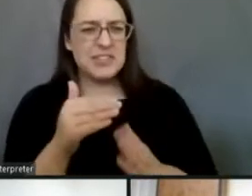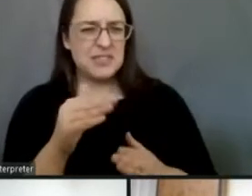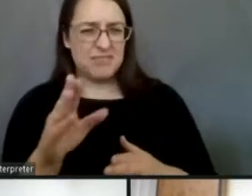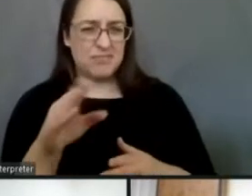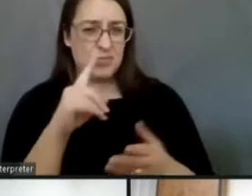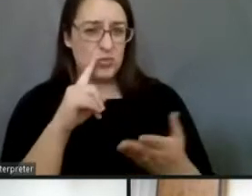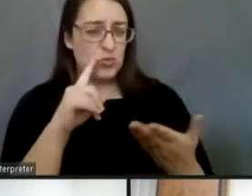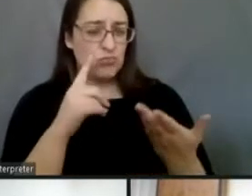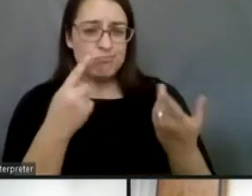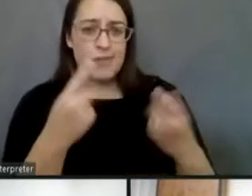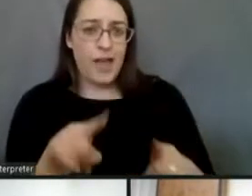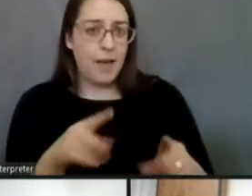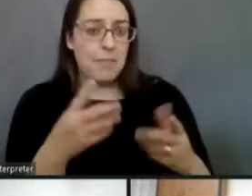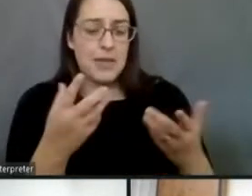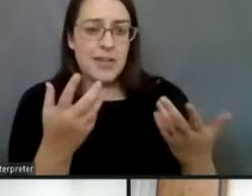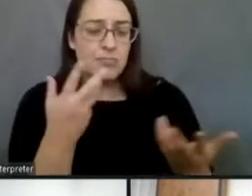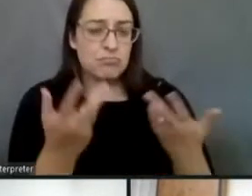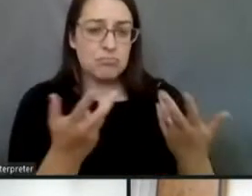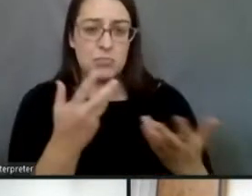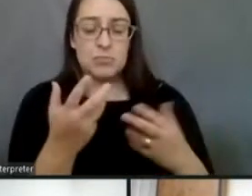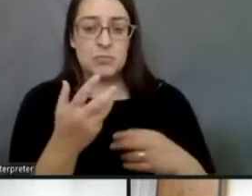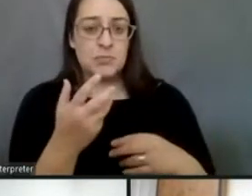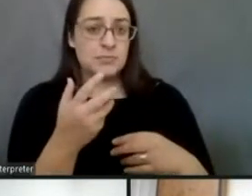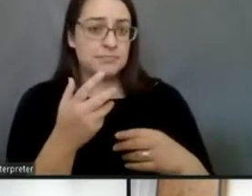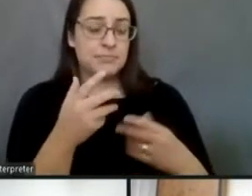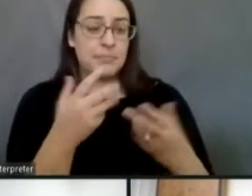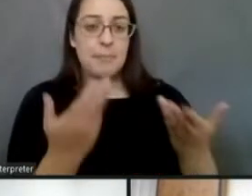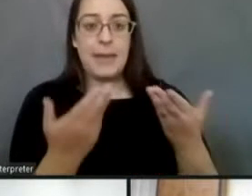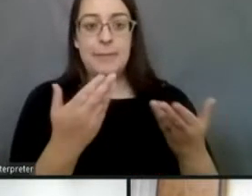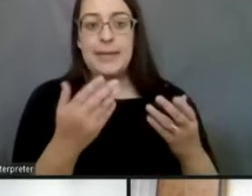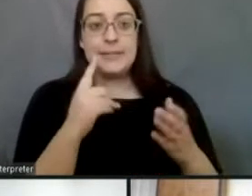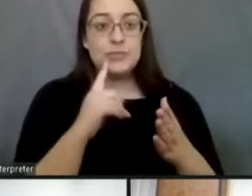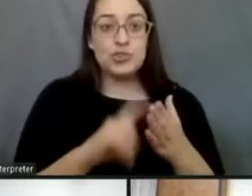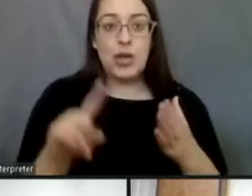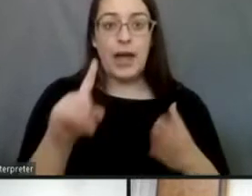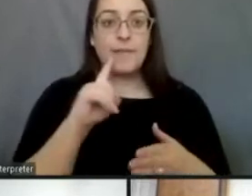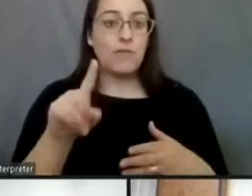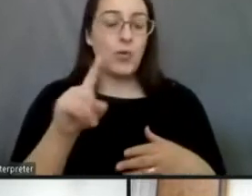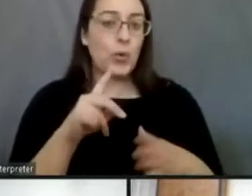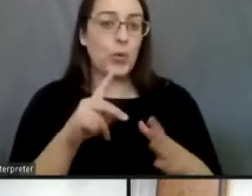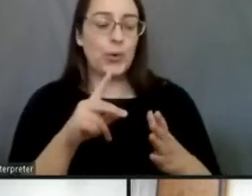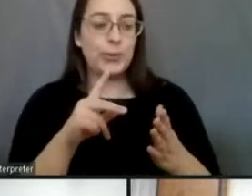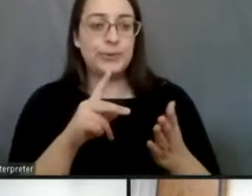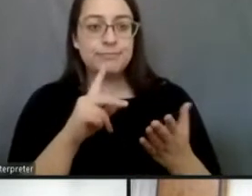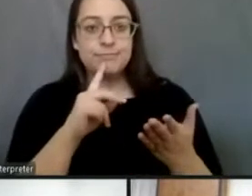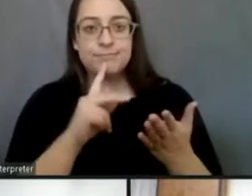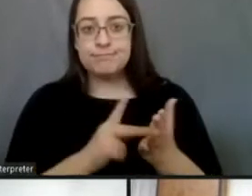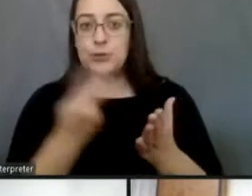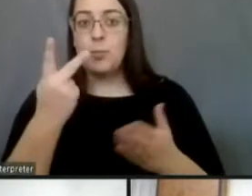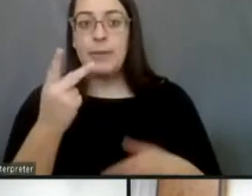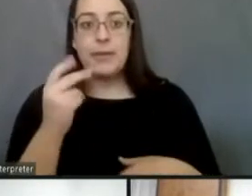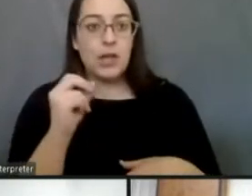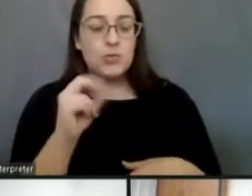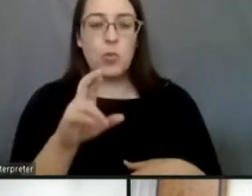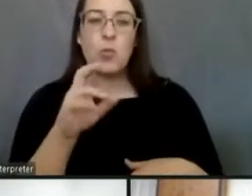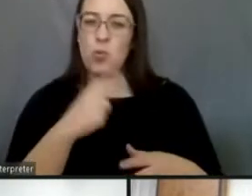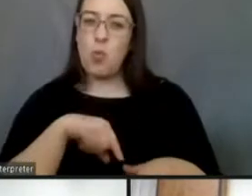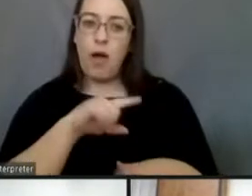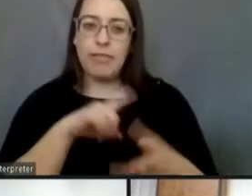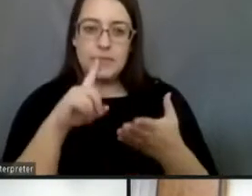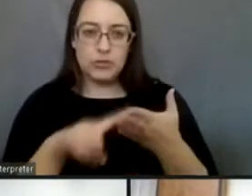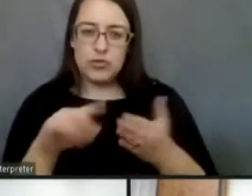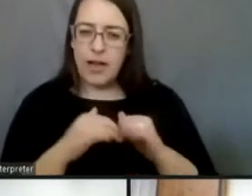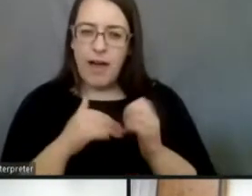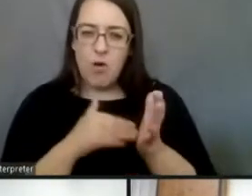that occur, that where individuals either check for duplicates or make sure that those